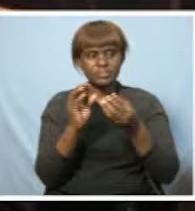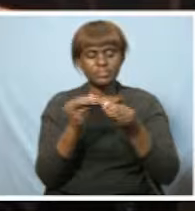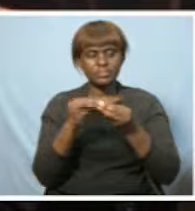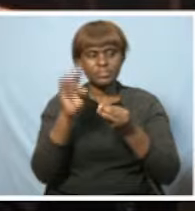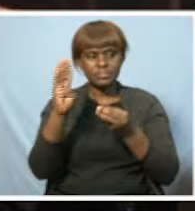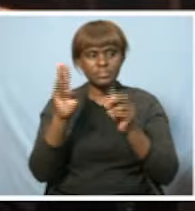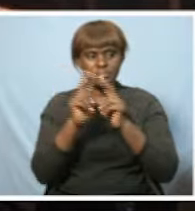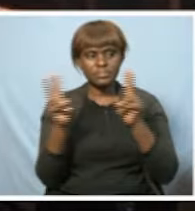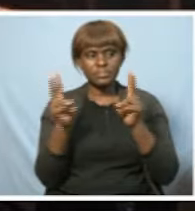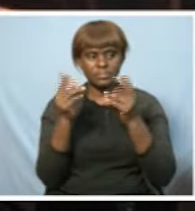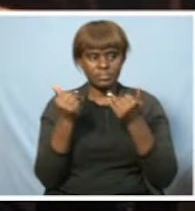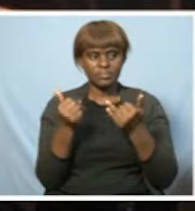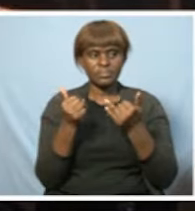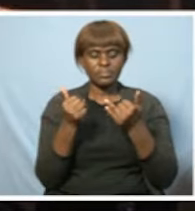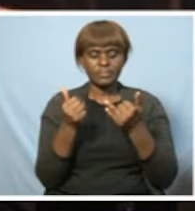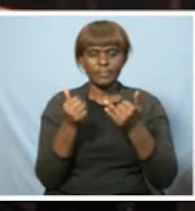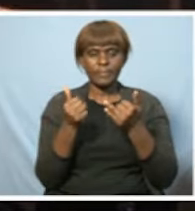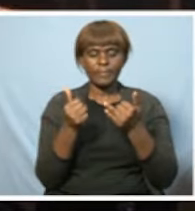So